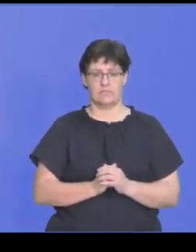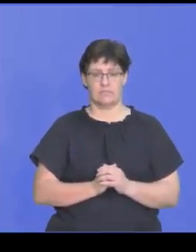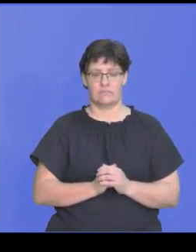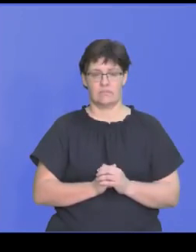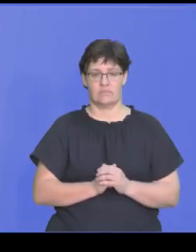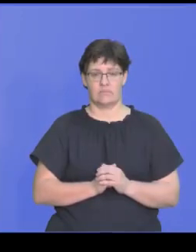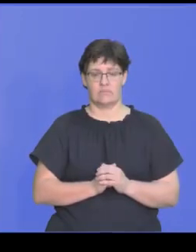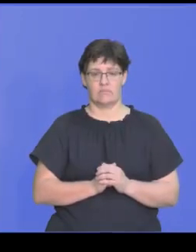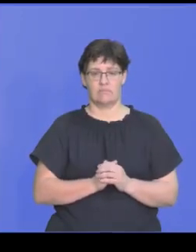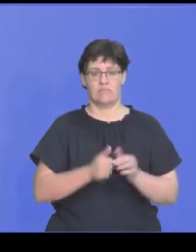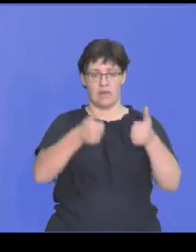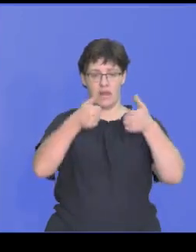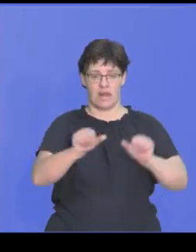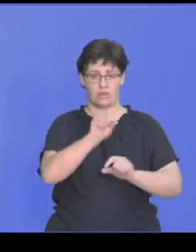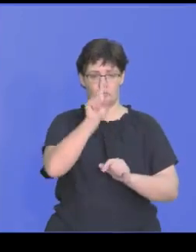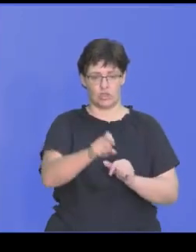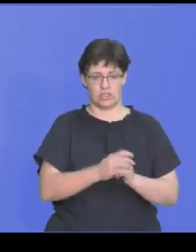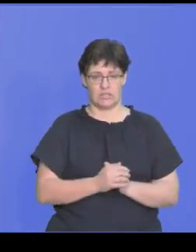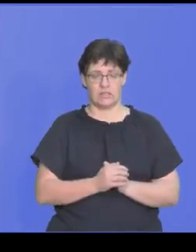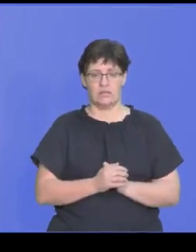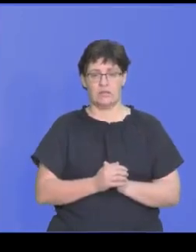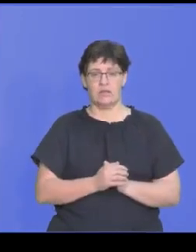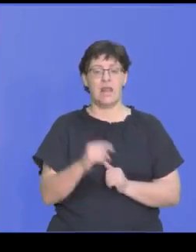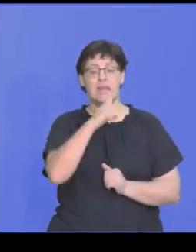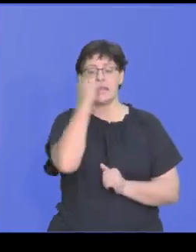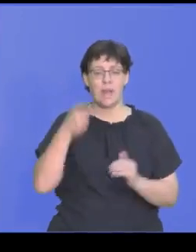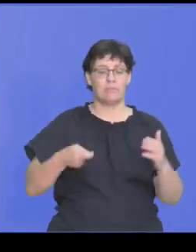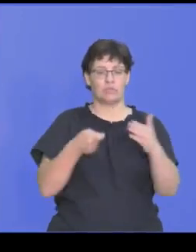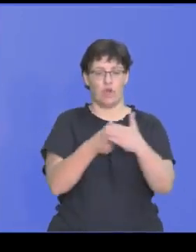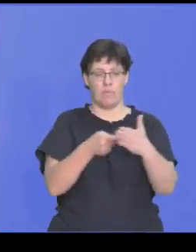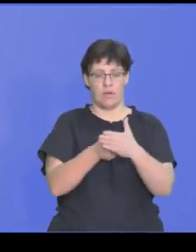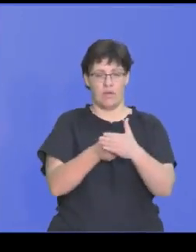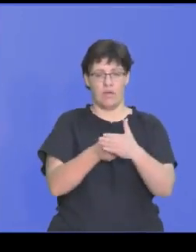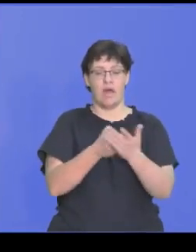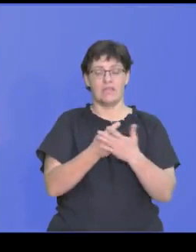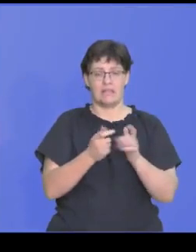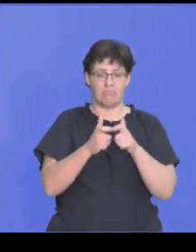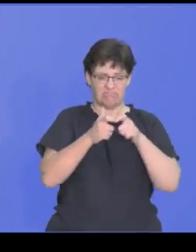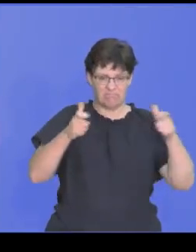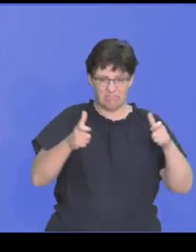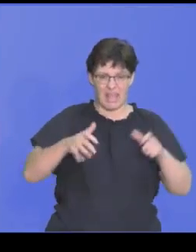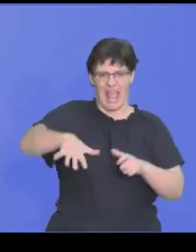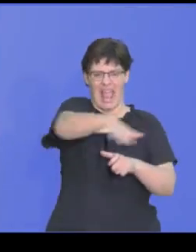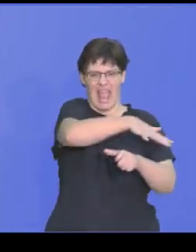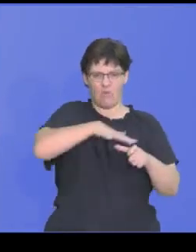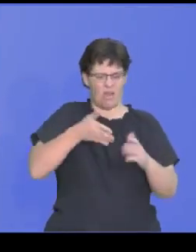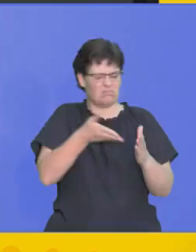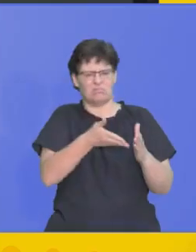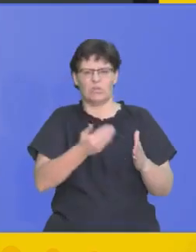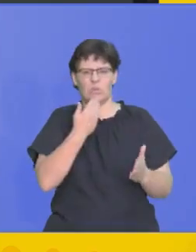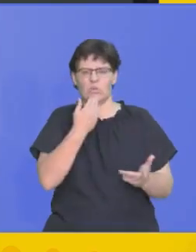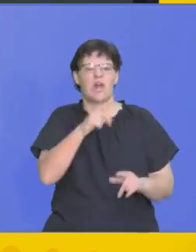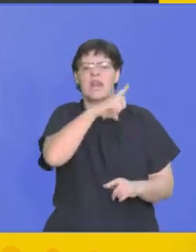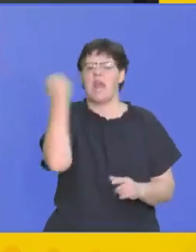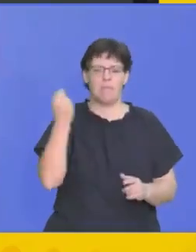Okay. Our next question says, name the shop that occupies the largest area.